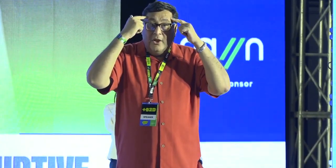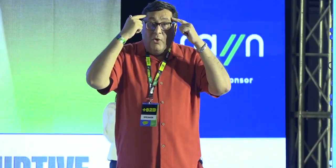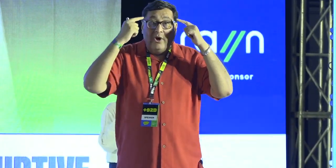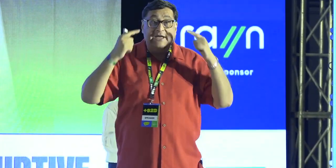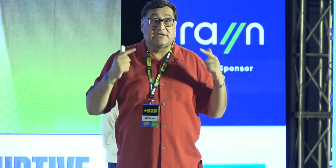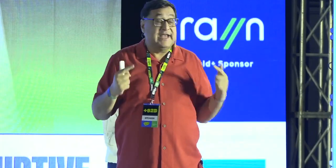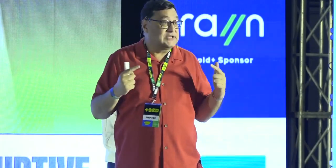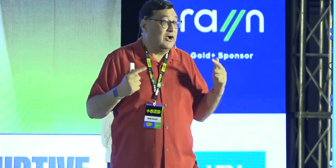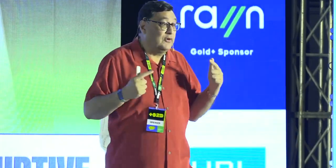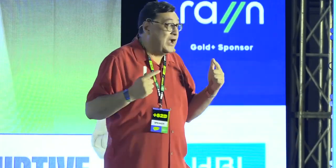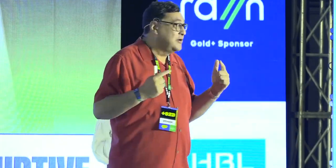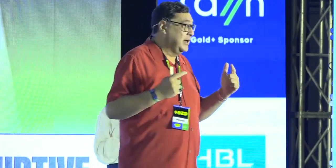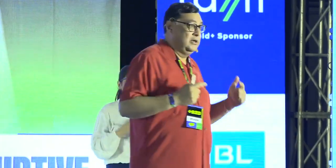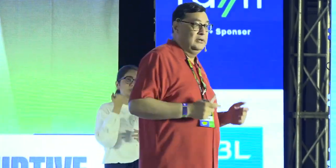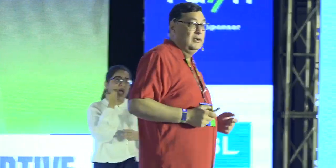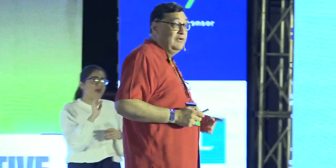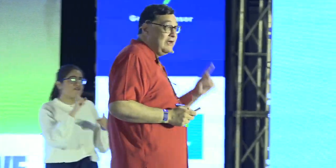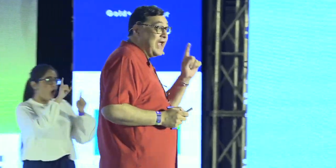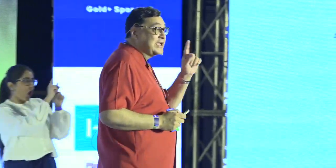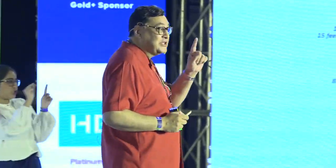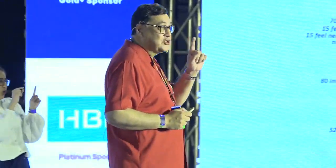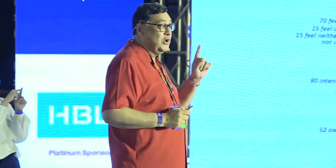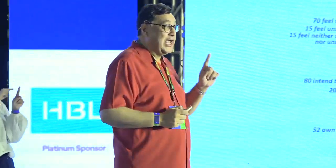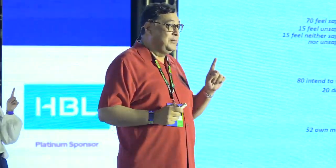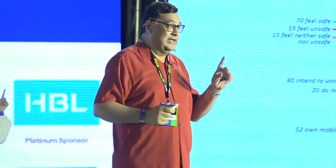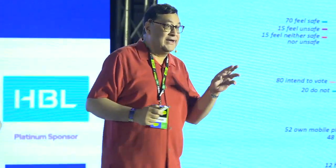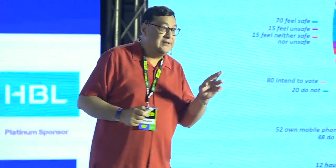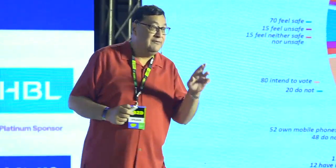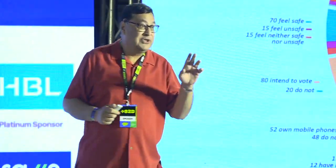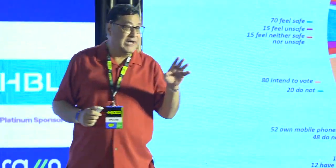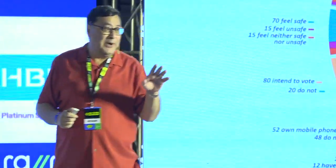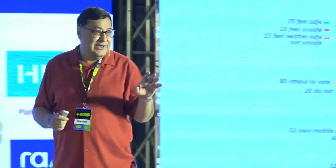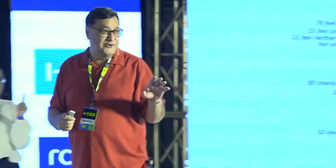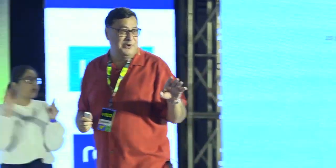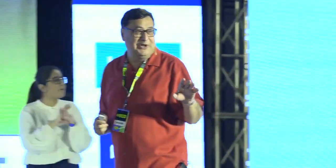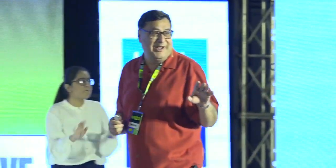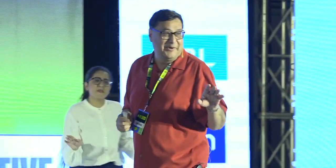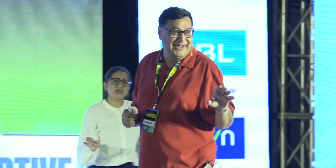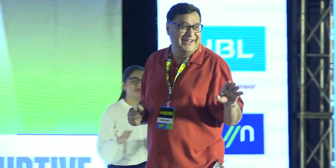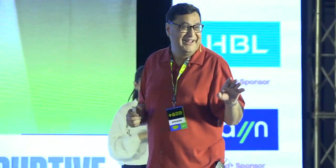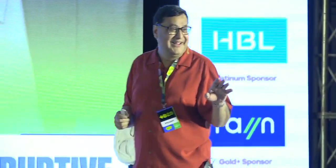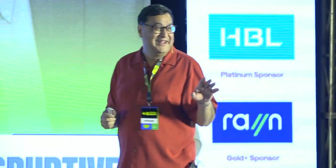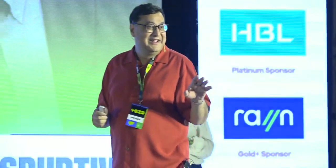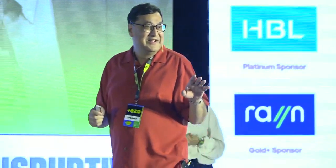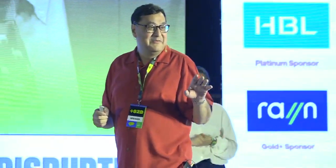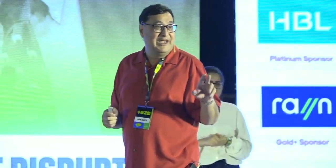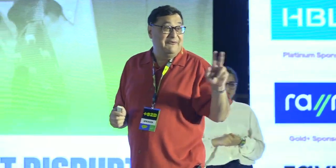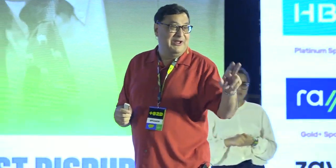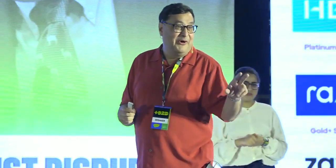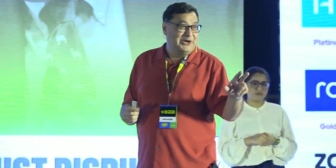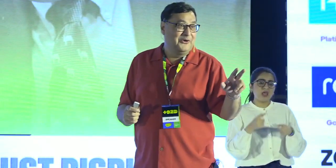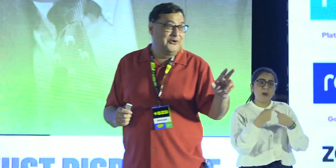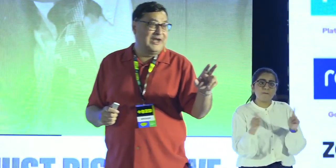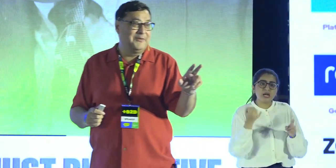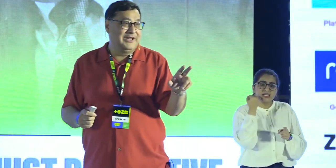Right? Only 6 out of 100 will have access to a library. That doesn't mean wo ja ke padhte hain usme koi kitab. But if